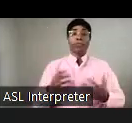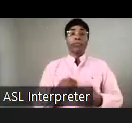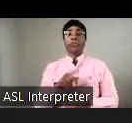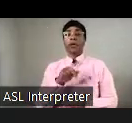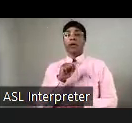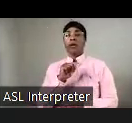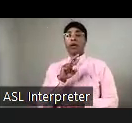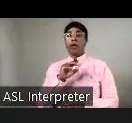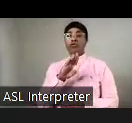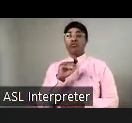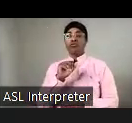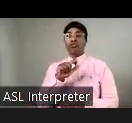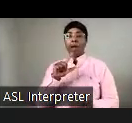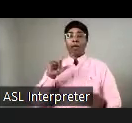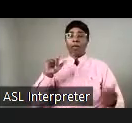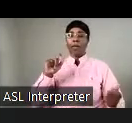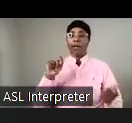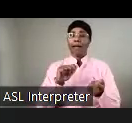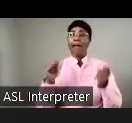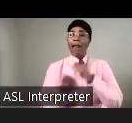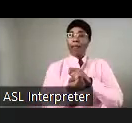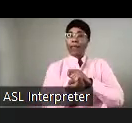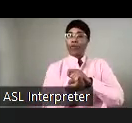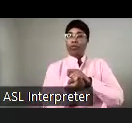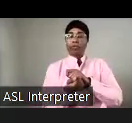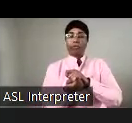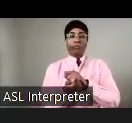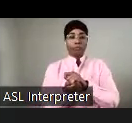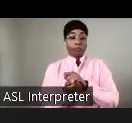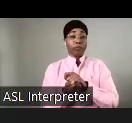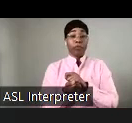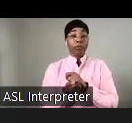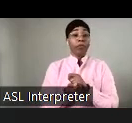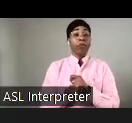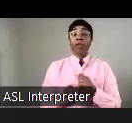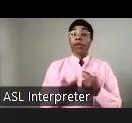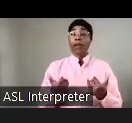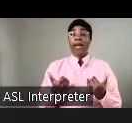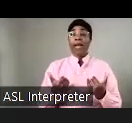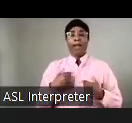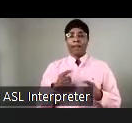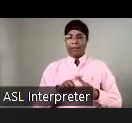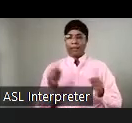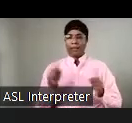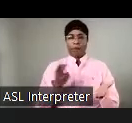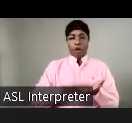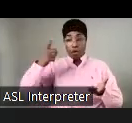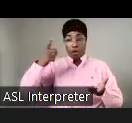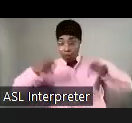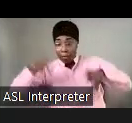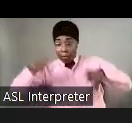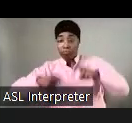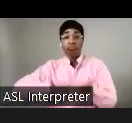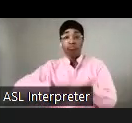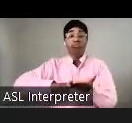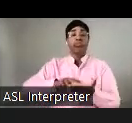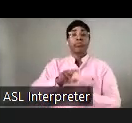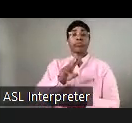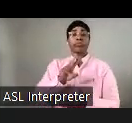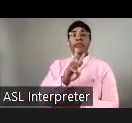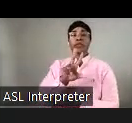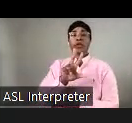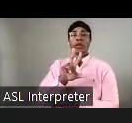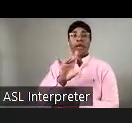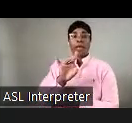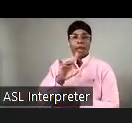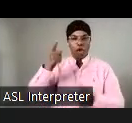Our pilot pine thinning project, we moved into a 638 agreement with the Chippewa National Forest to tie that pilot project in with